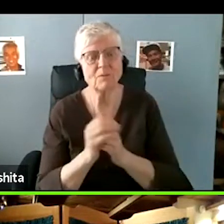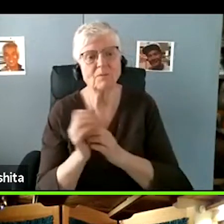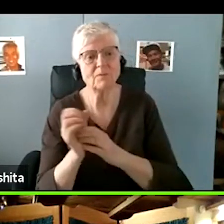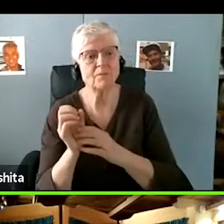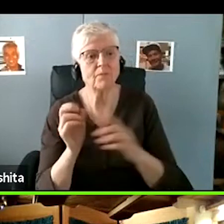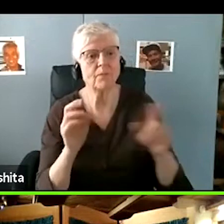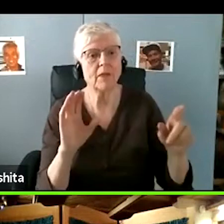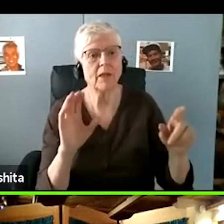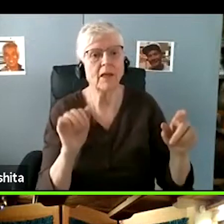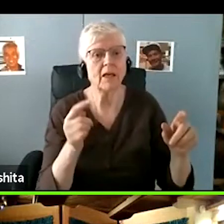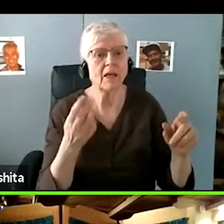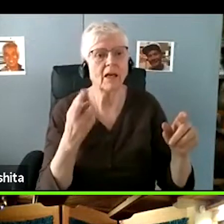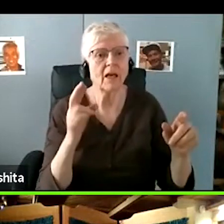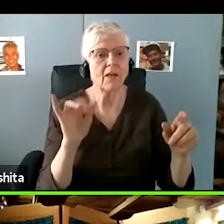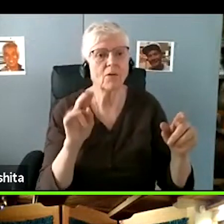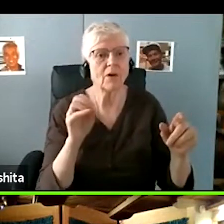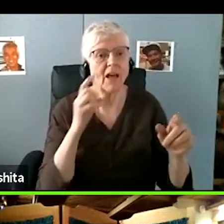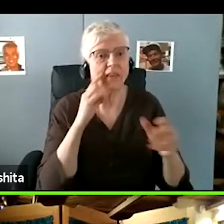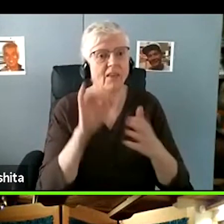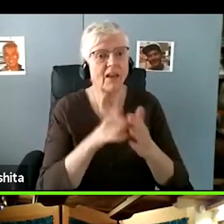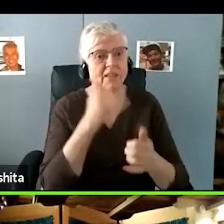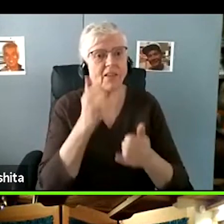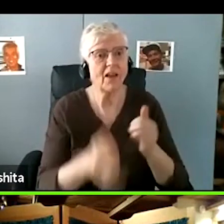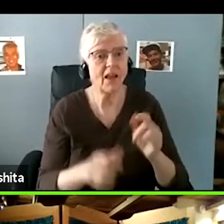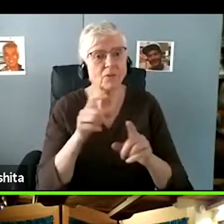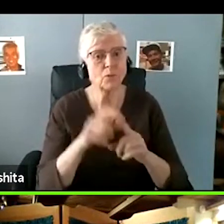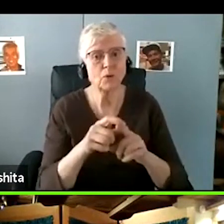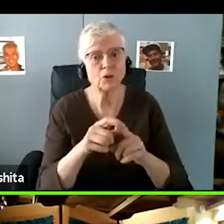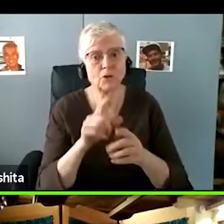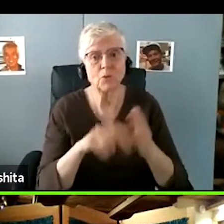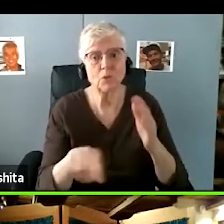I think that should be our last word. What do you think, Q?